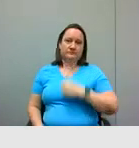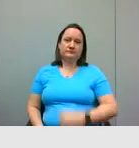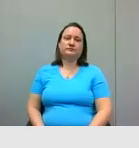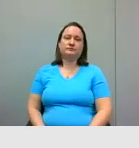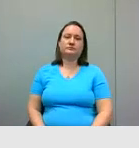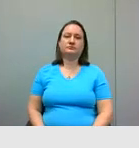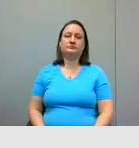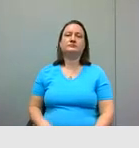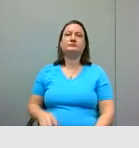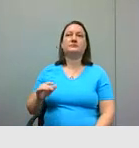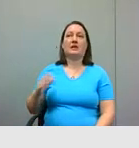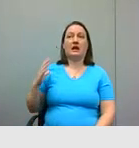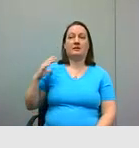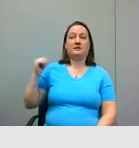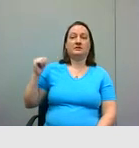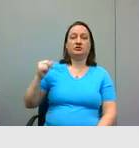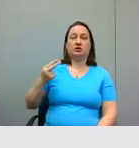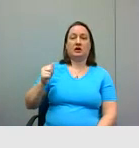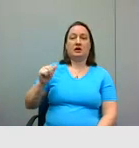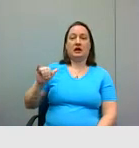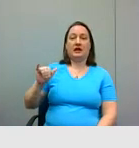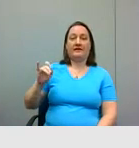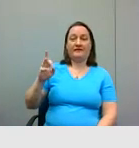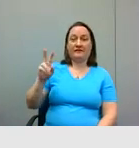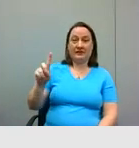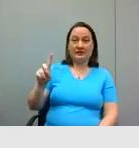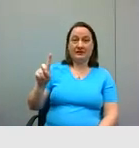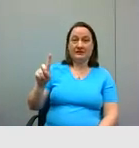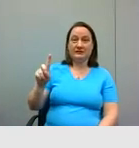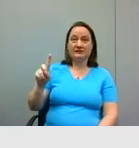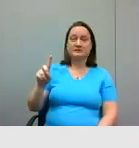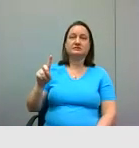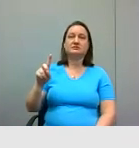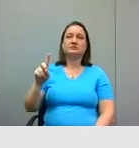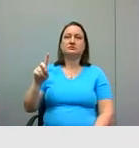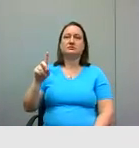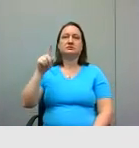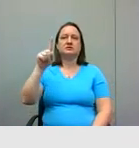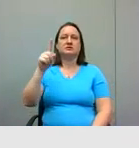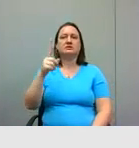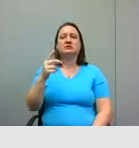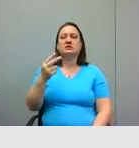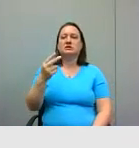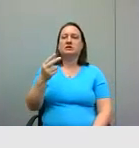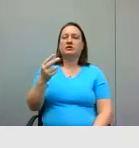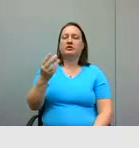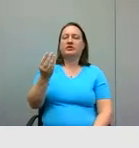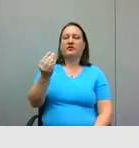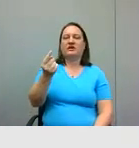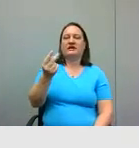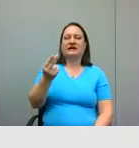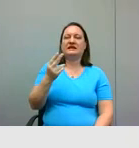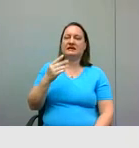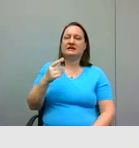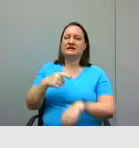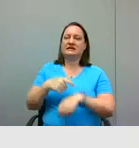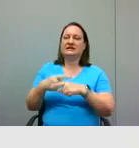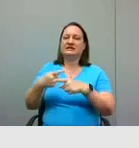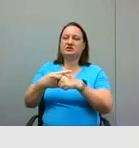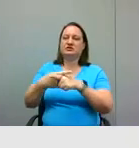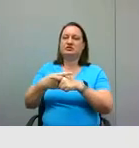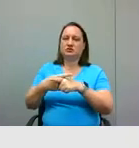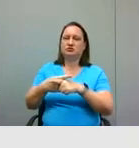muted, which? The 14th would be an issue, but you could probably do without me. Oh,